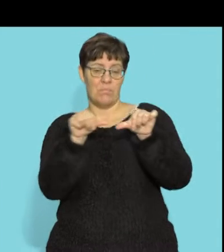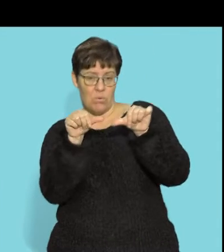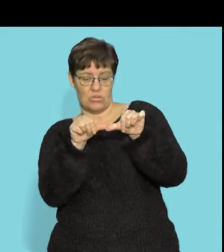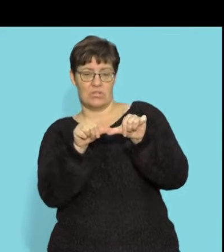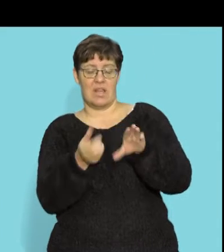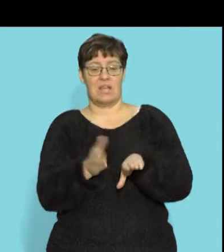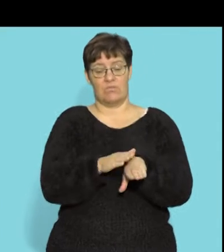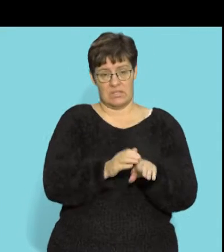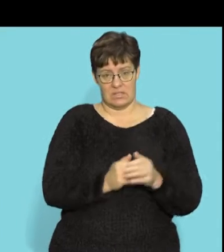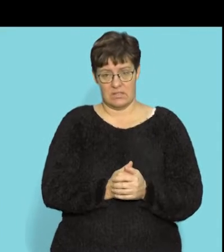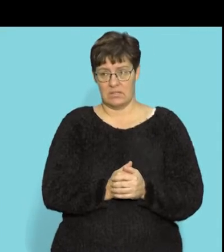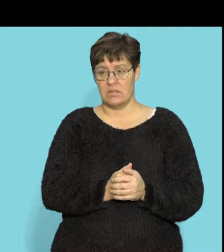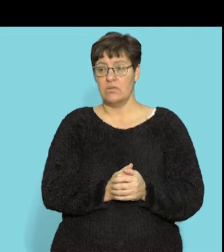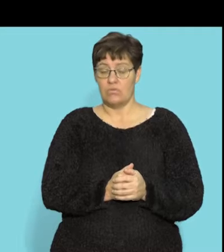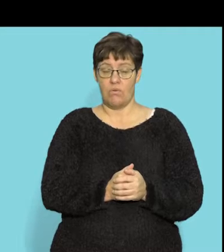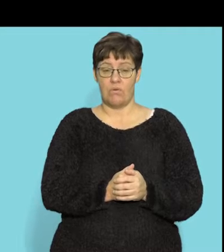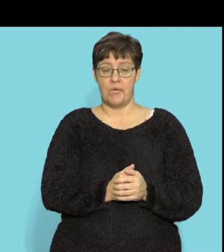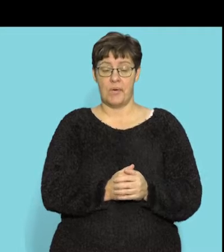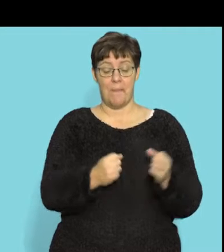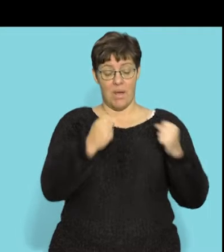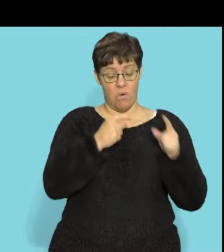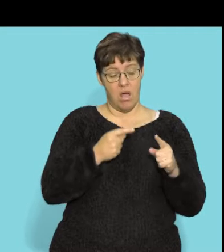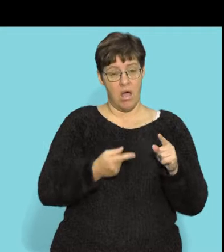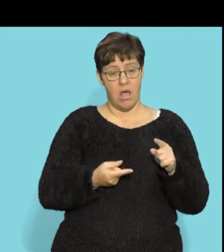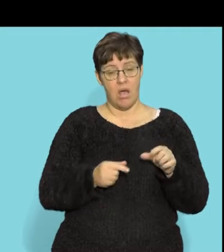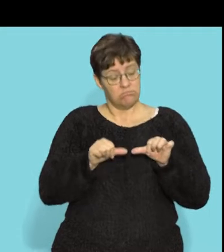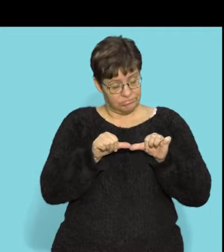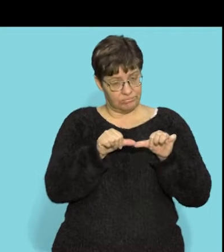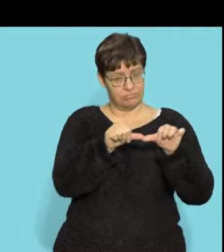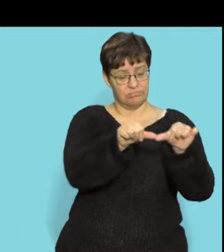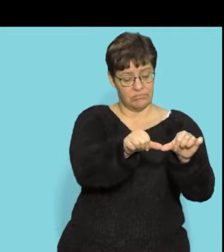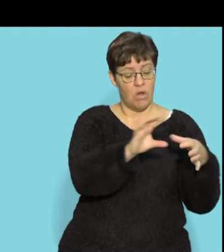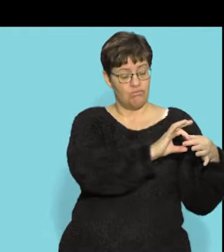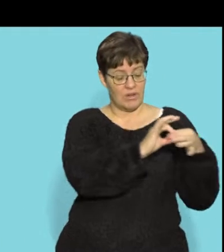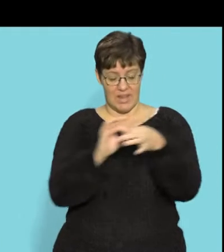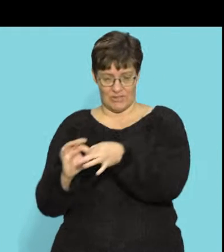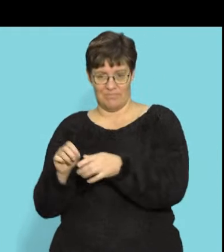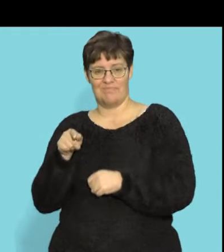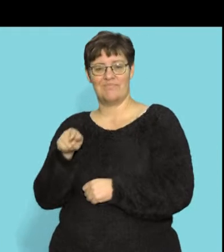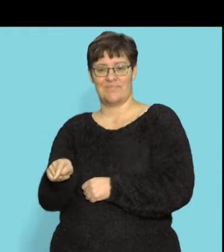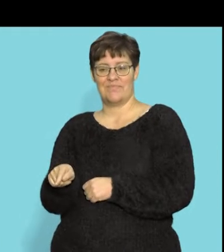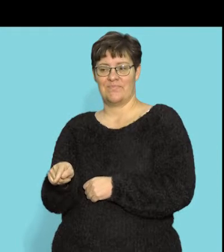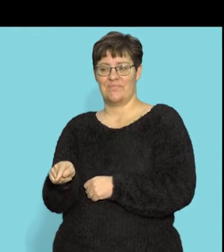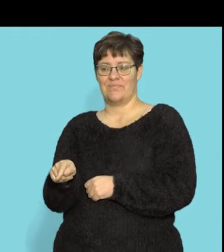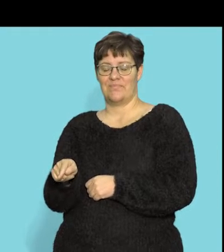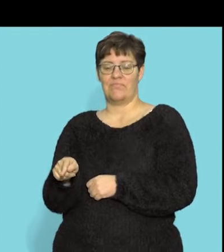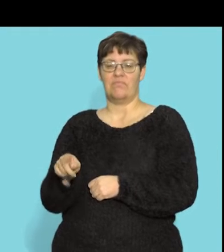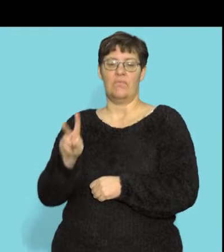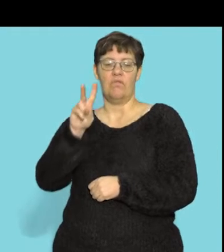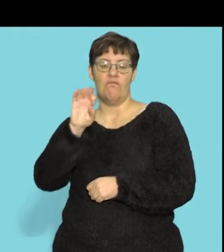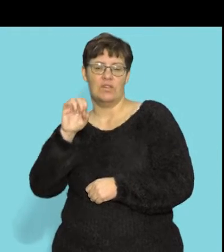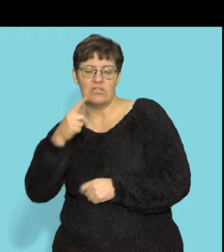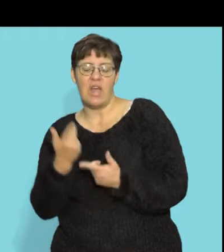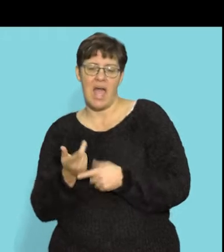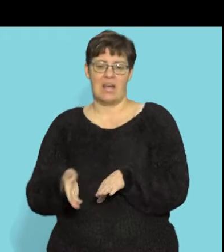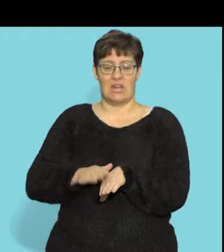we actually show that. So if power is constant, then there is this type of a relationship between